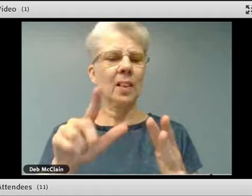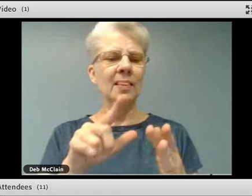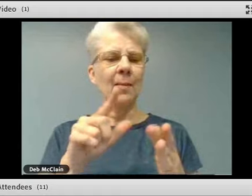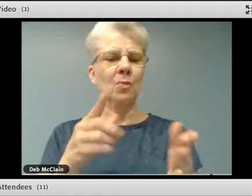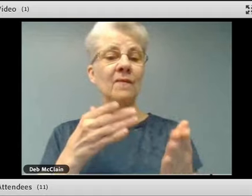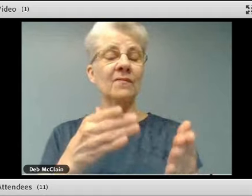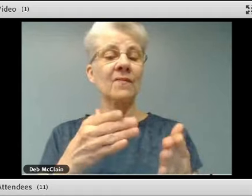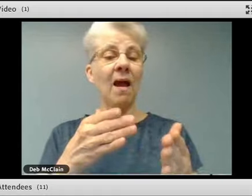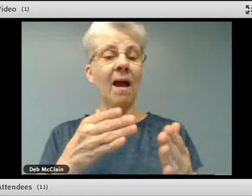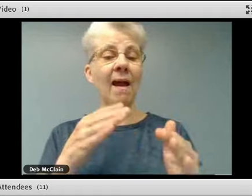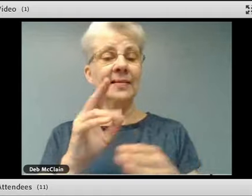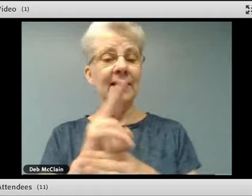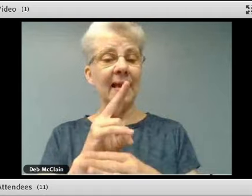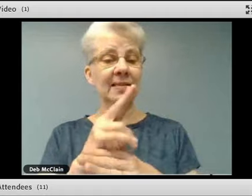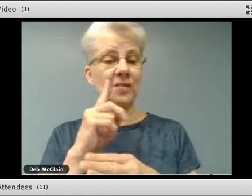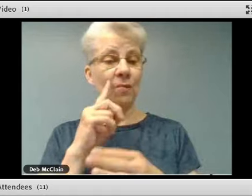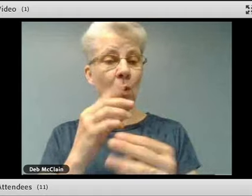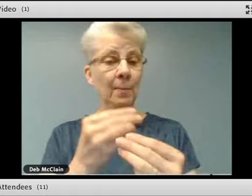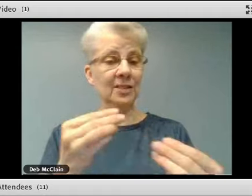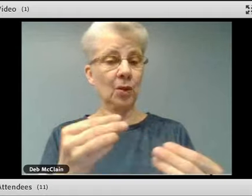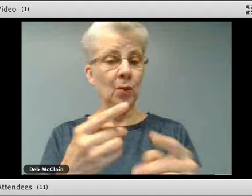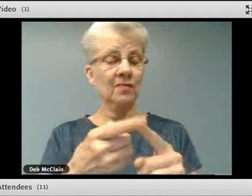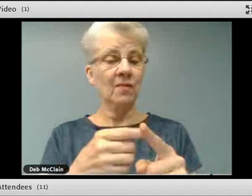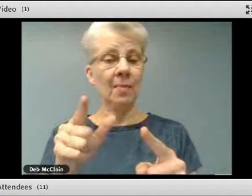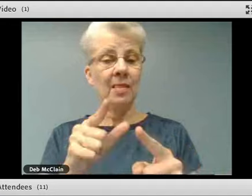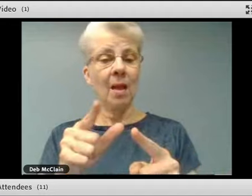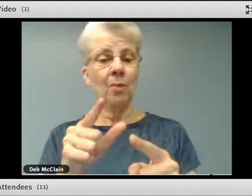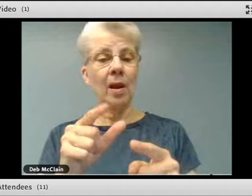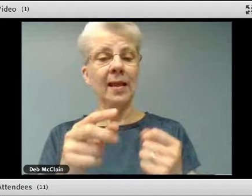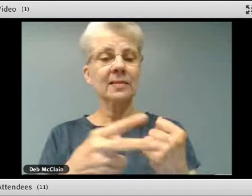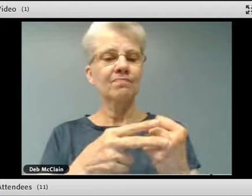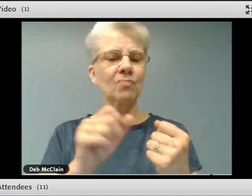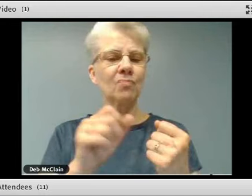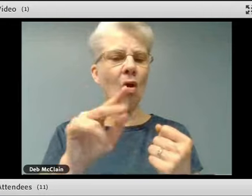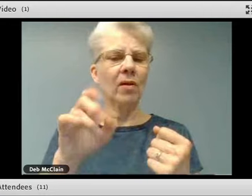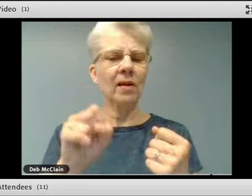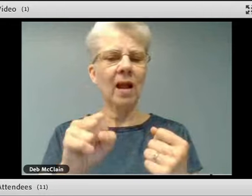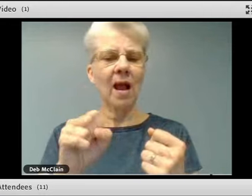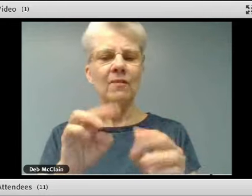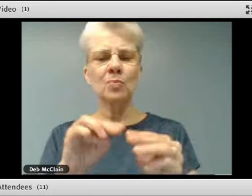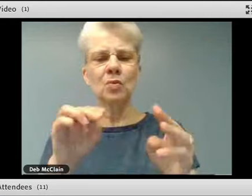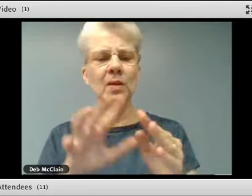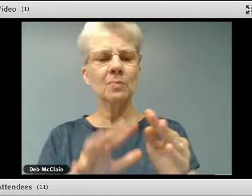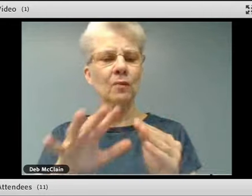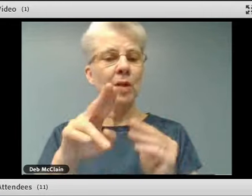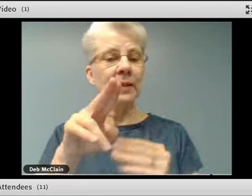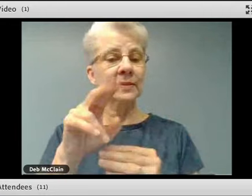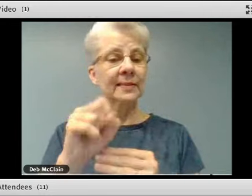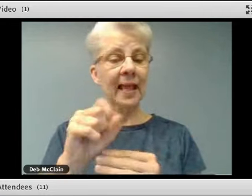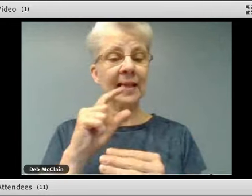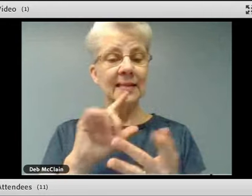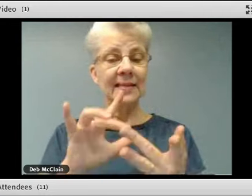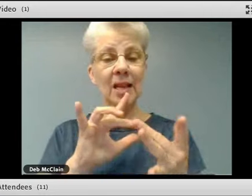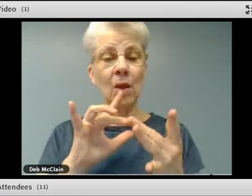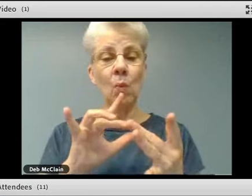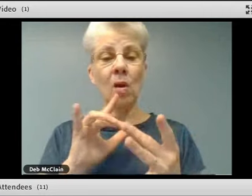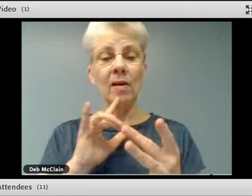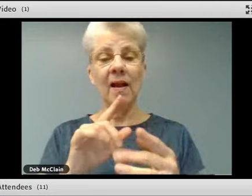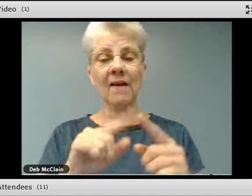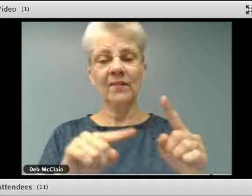provides access to materials from libraries, archives, and museums from across the United States. And it's a network of all of